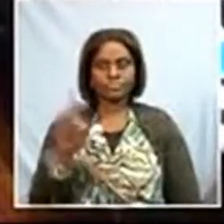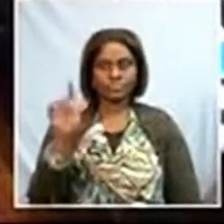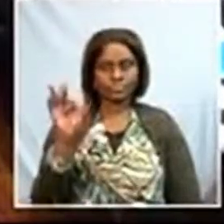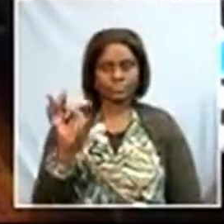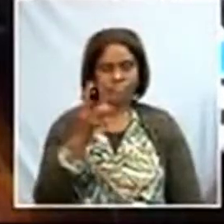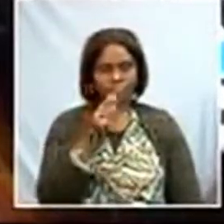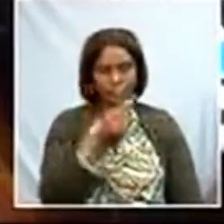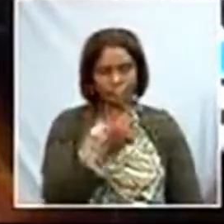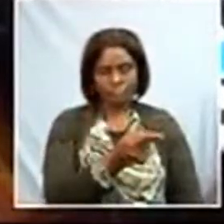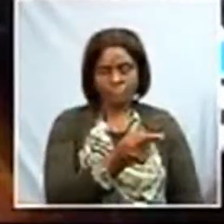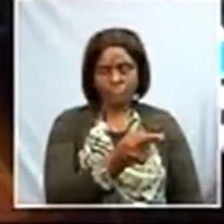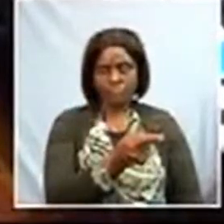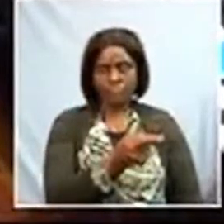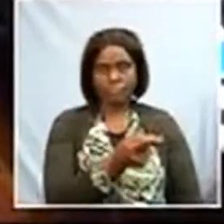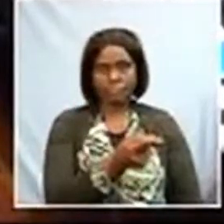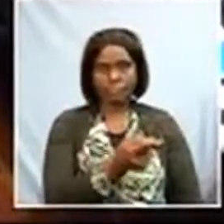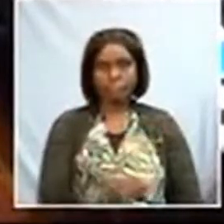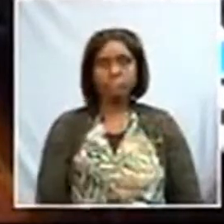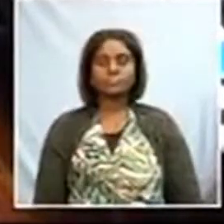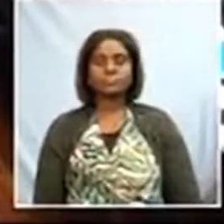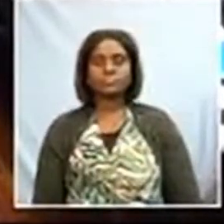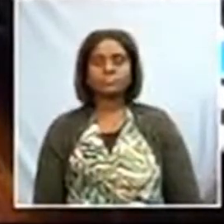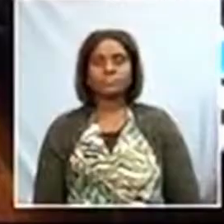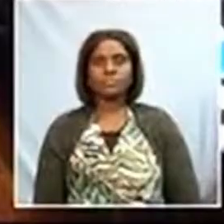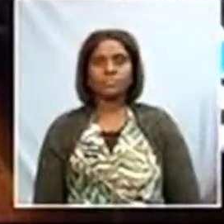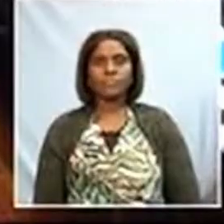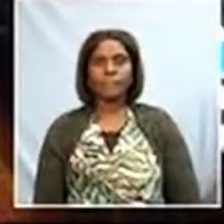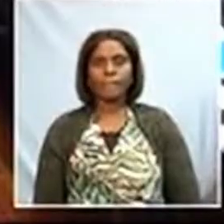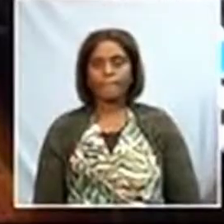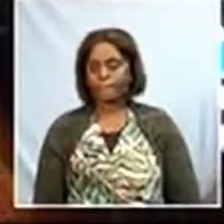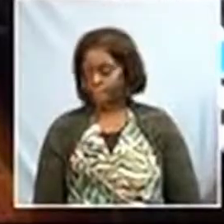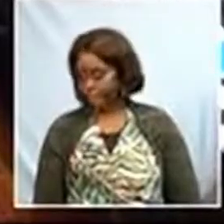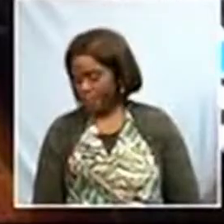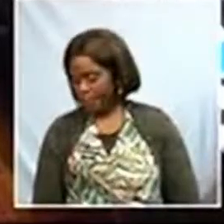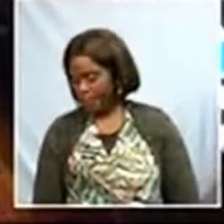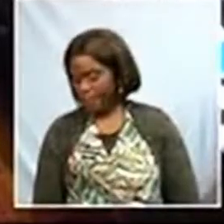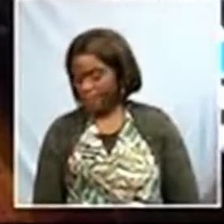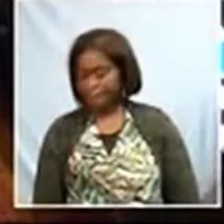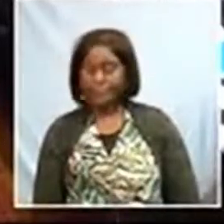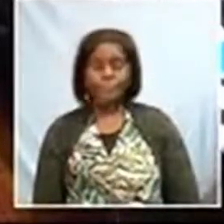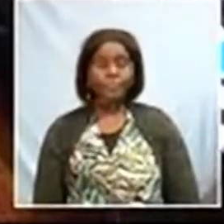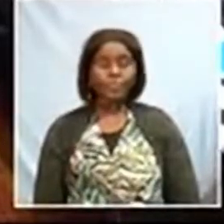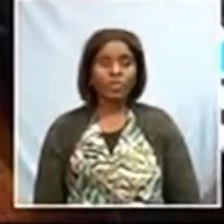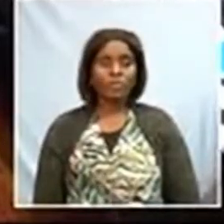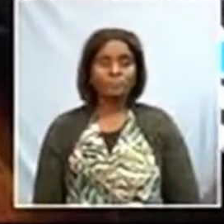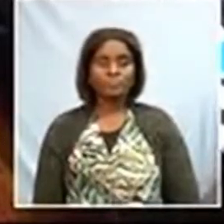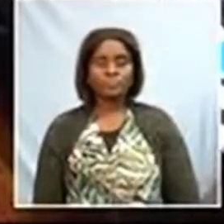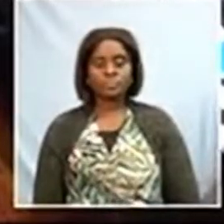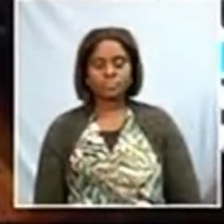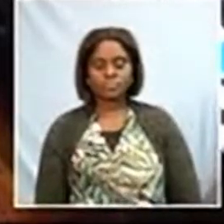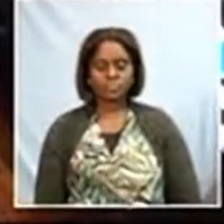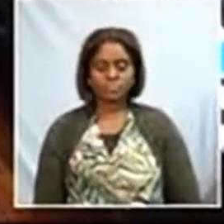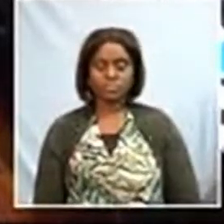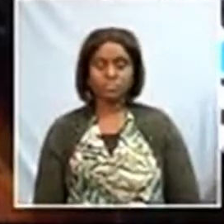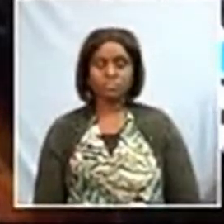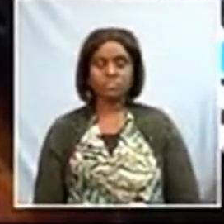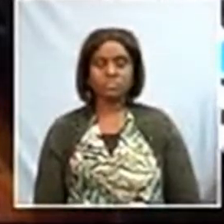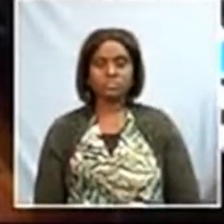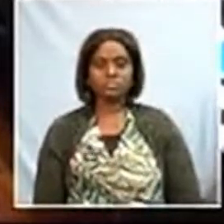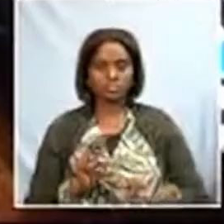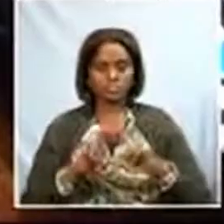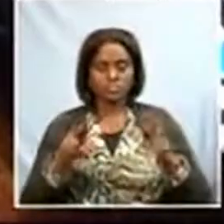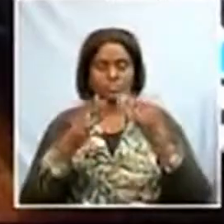handle the financial component. Yeah. Okay. Director Finance. Okay, thank you,